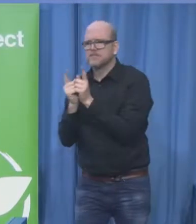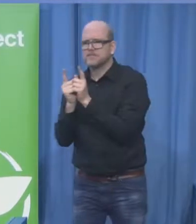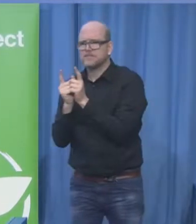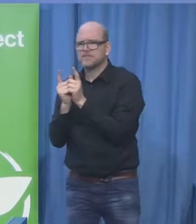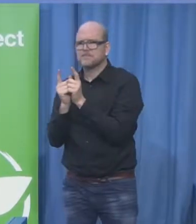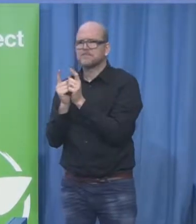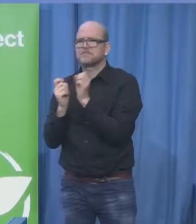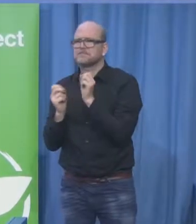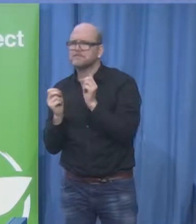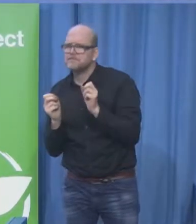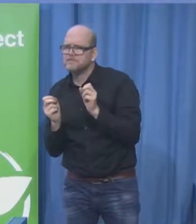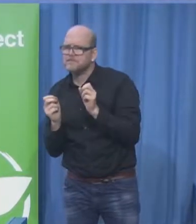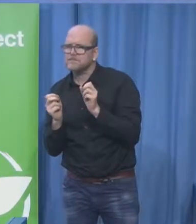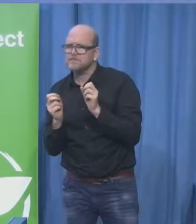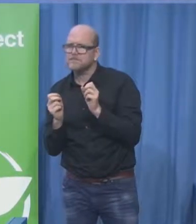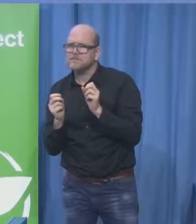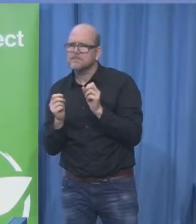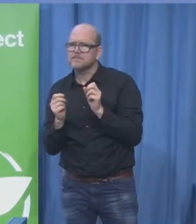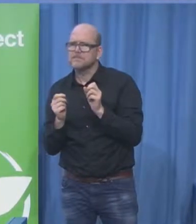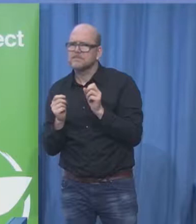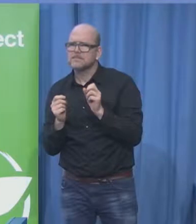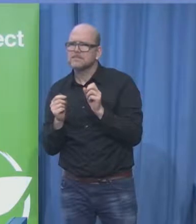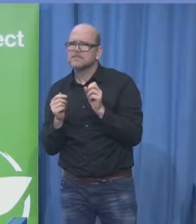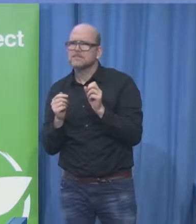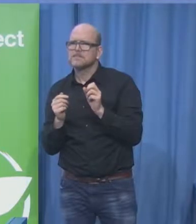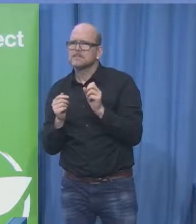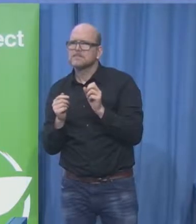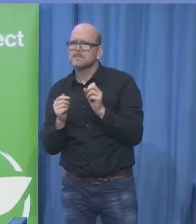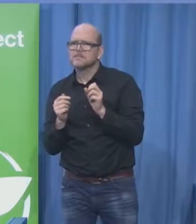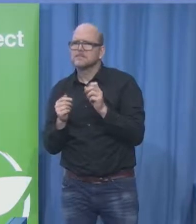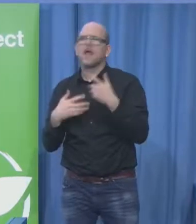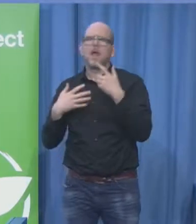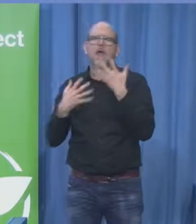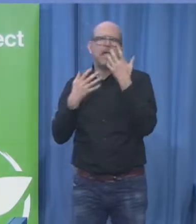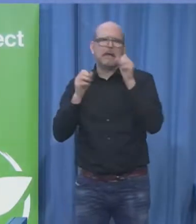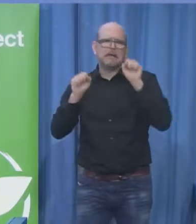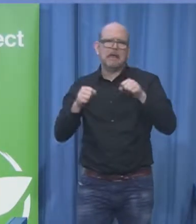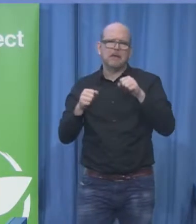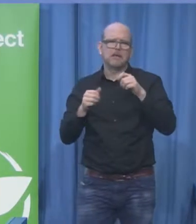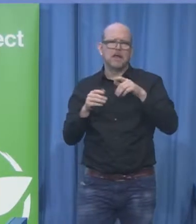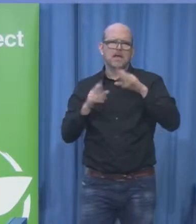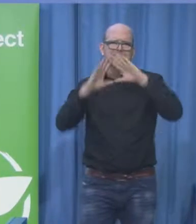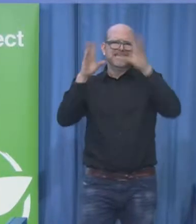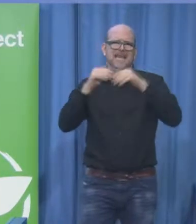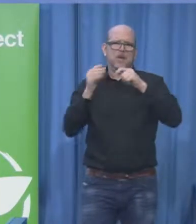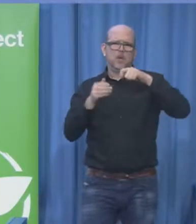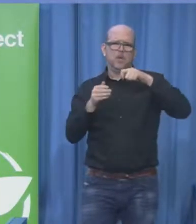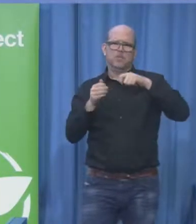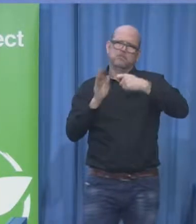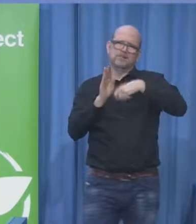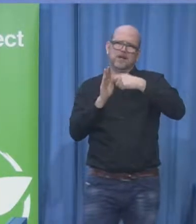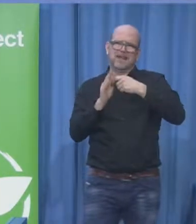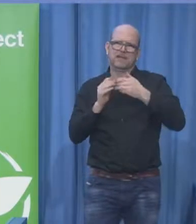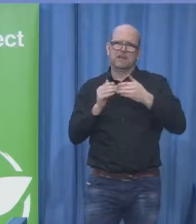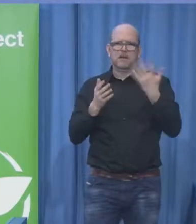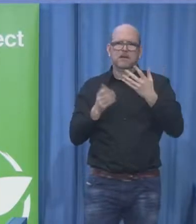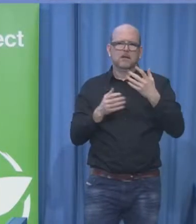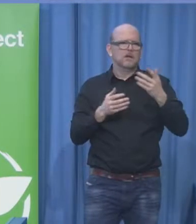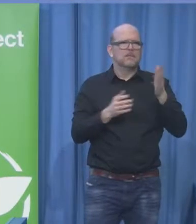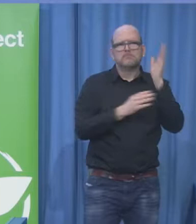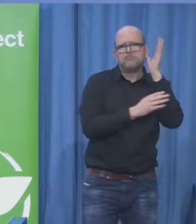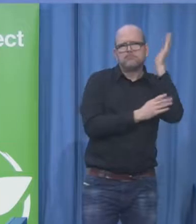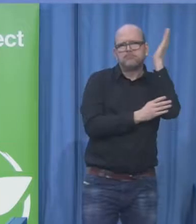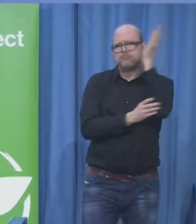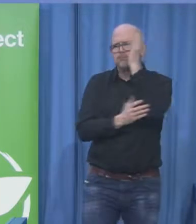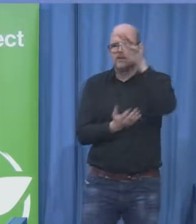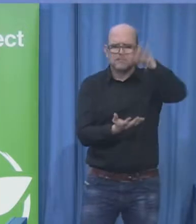Zero Project report and the results of the conference at all levels. At the international level, we will be certainly present